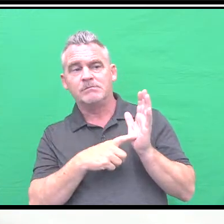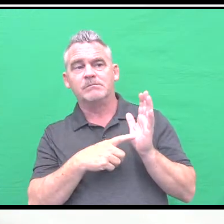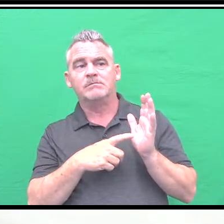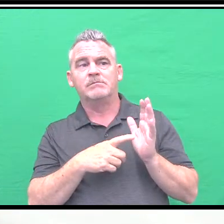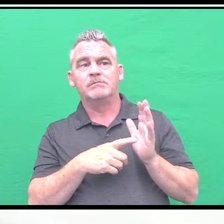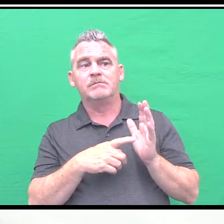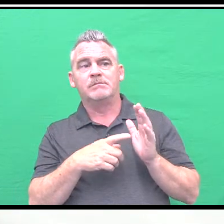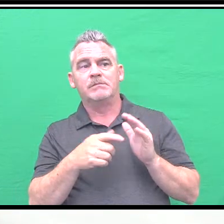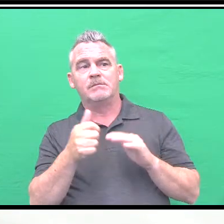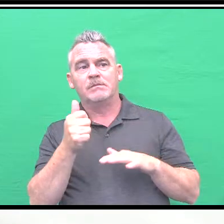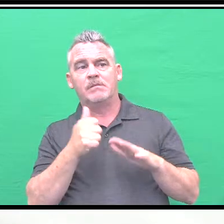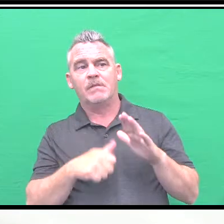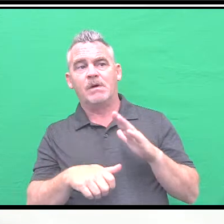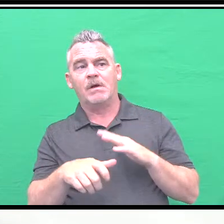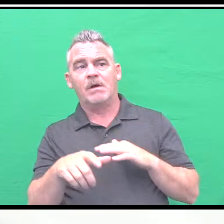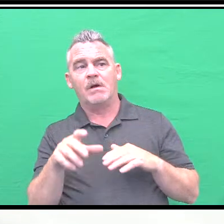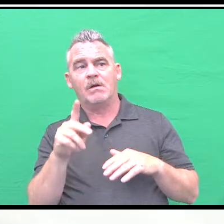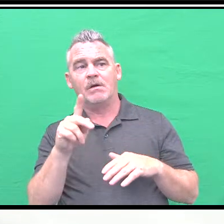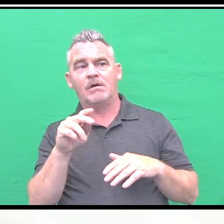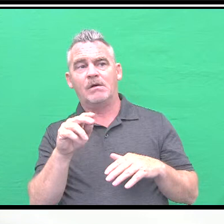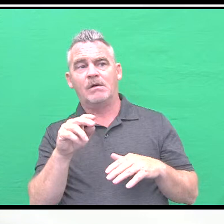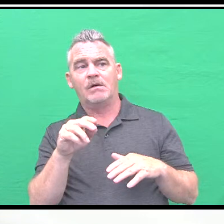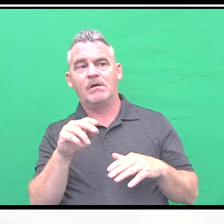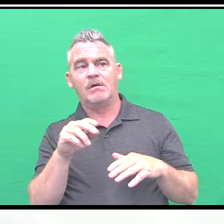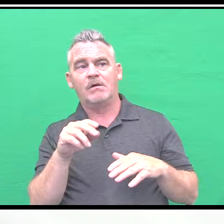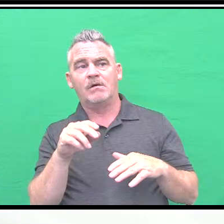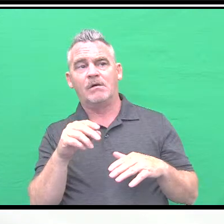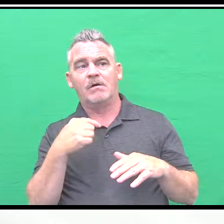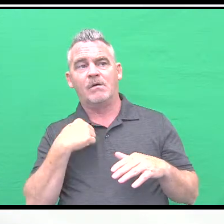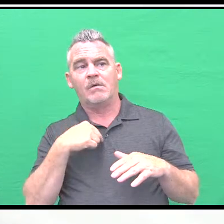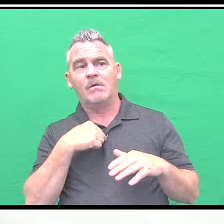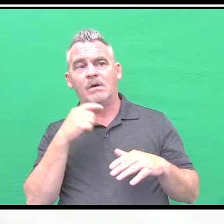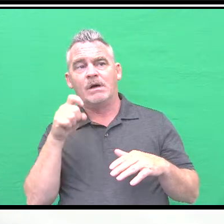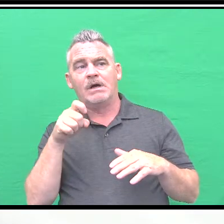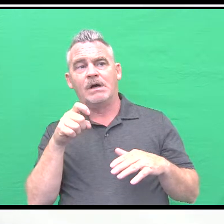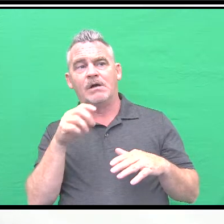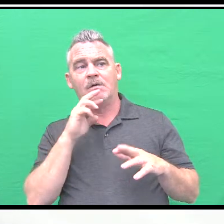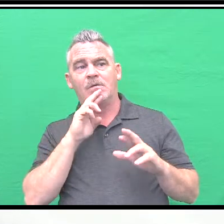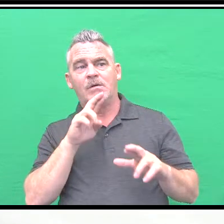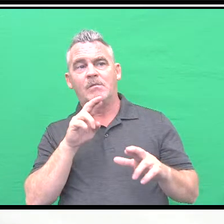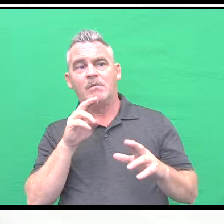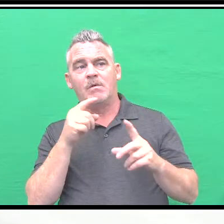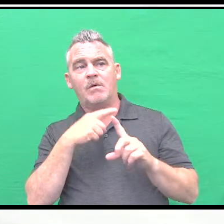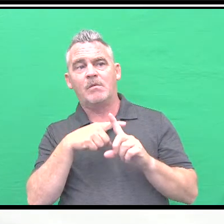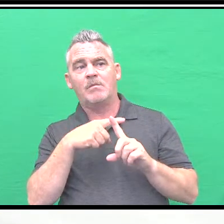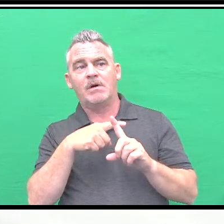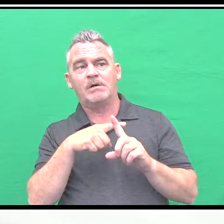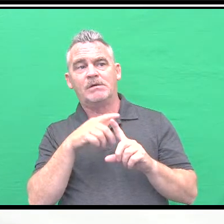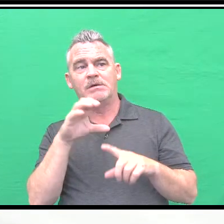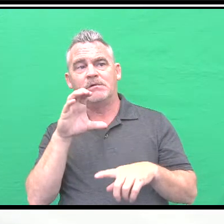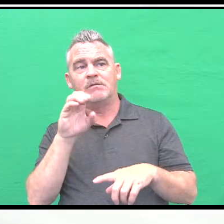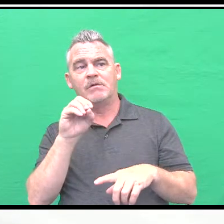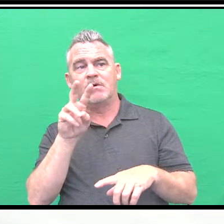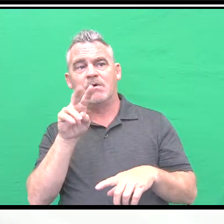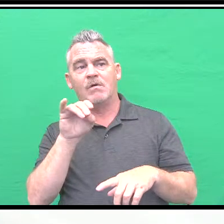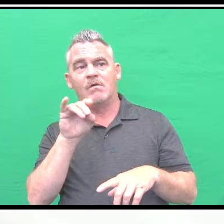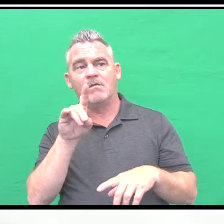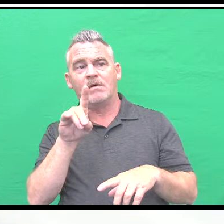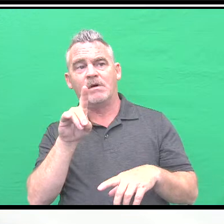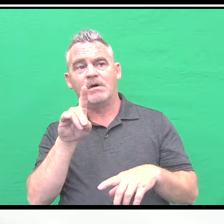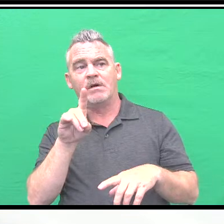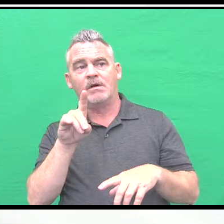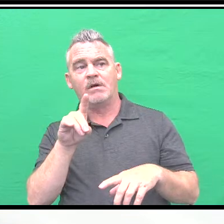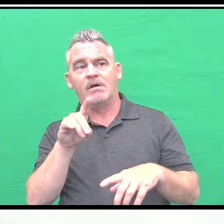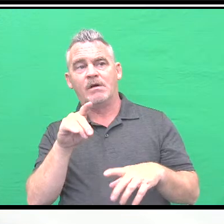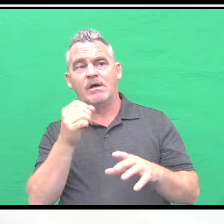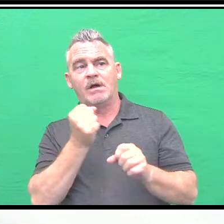under new legislation last year, we had to go ahead and report all of our positive COVID cases. And so last